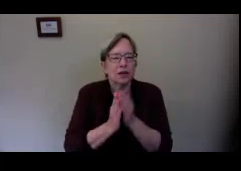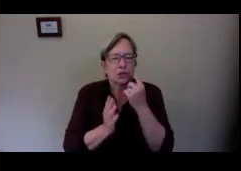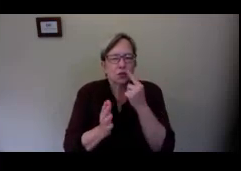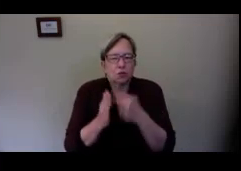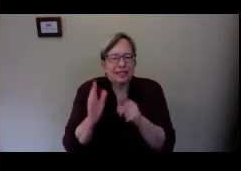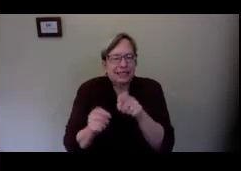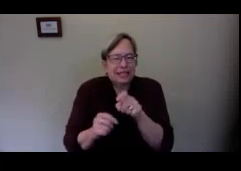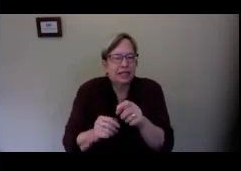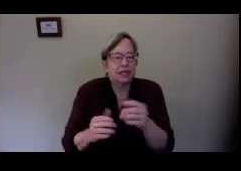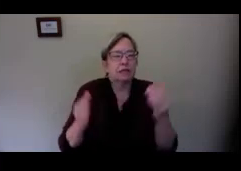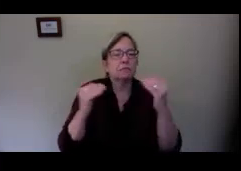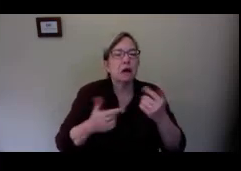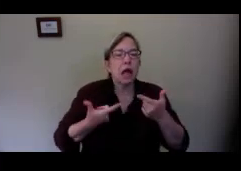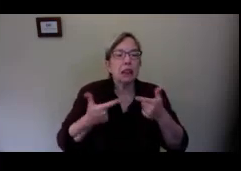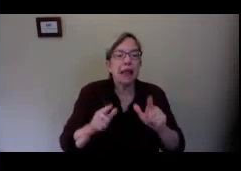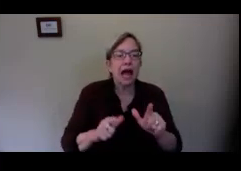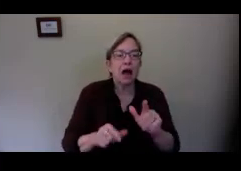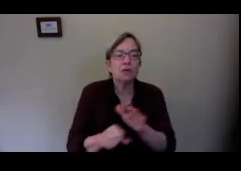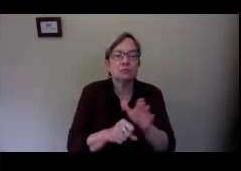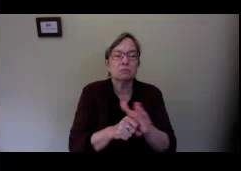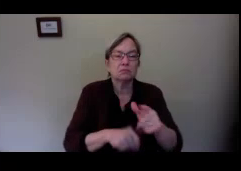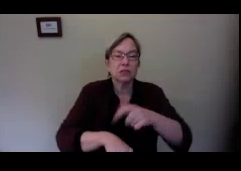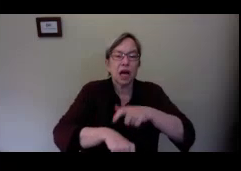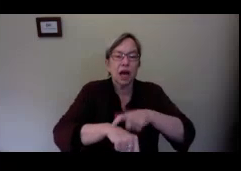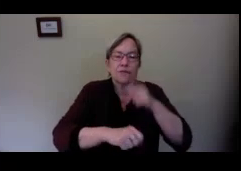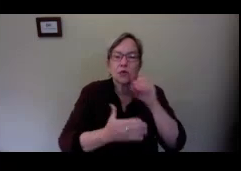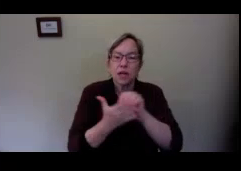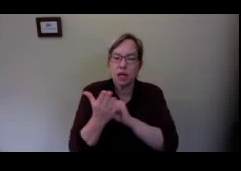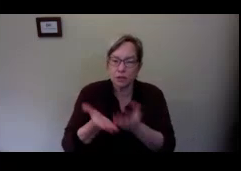allow sufficient time for the documentation to be submitted.